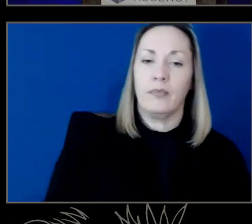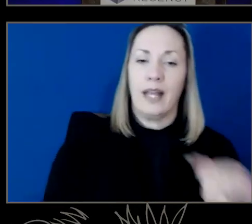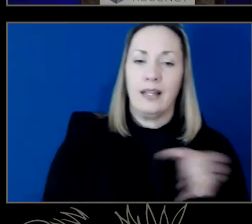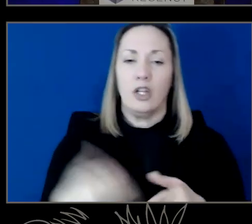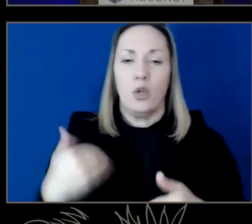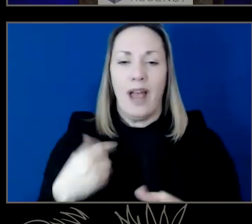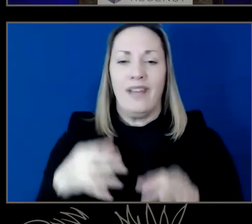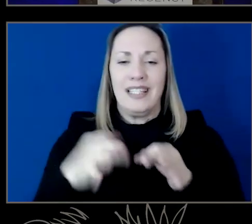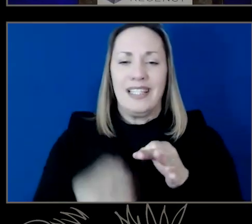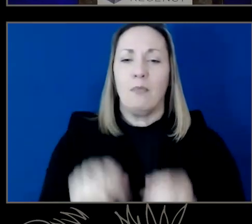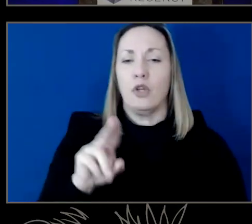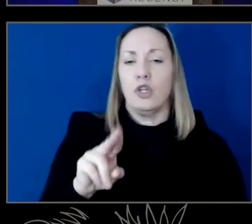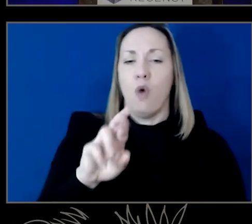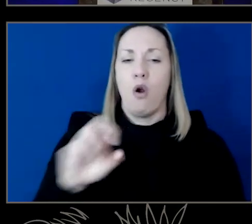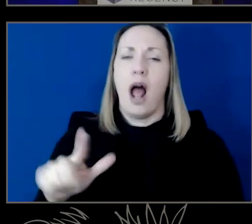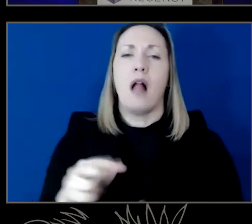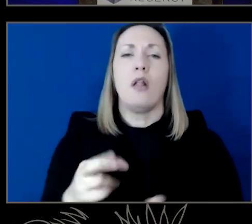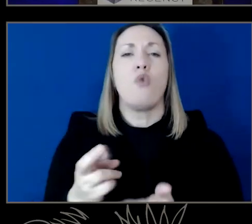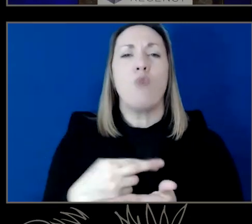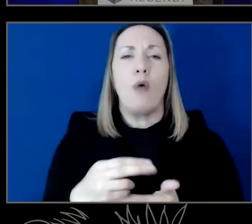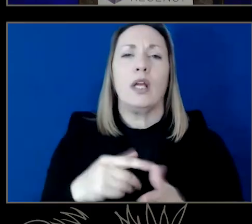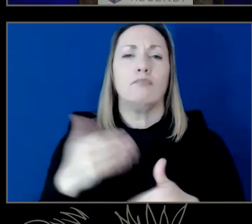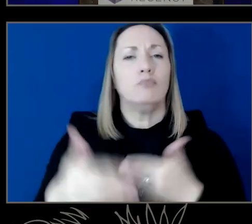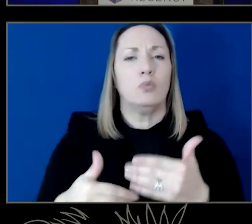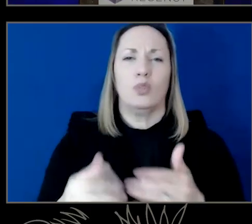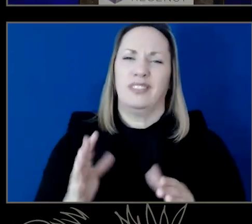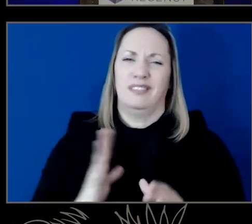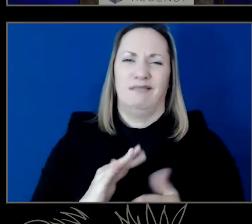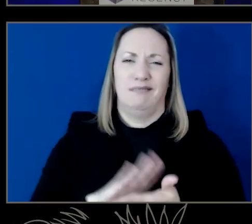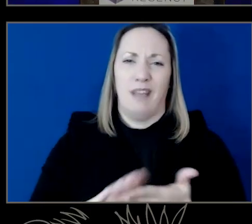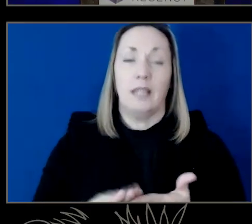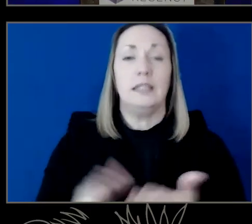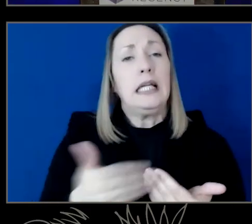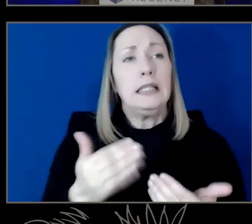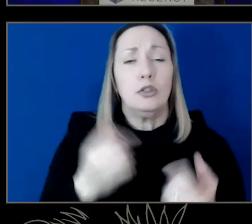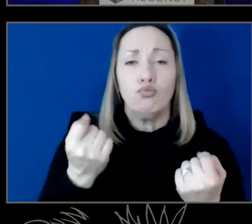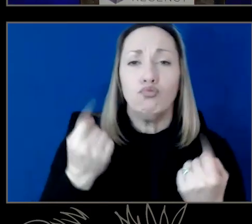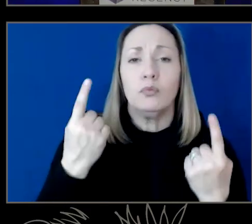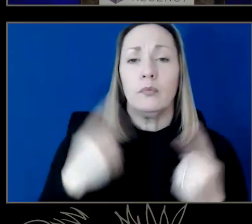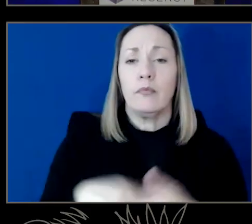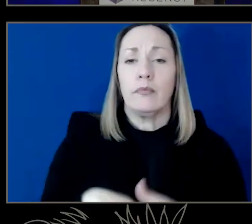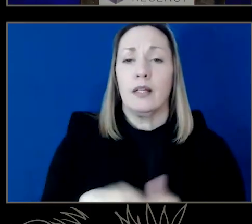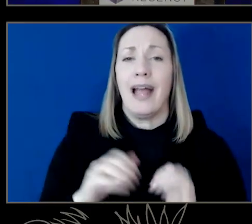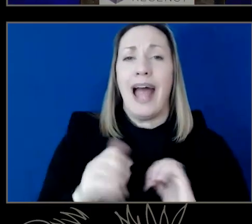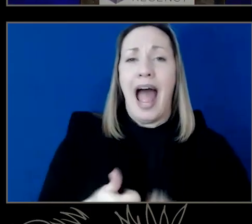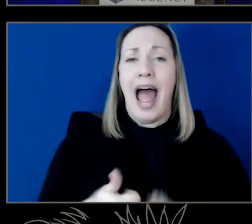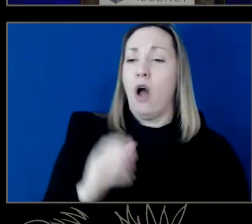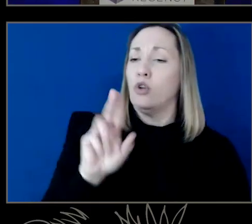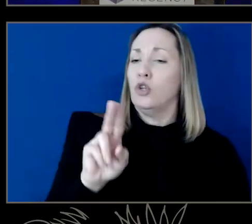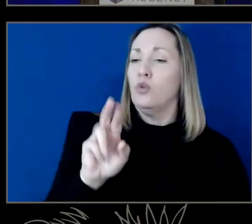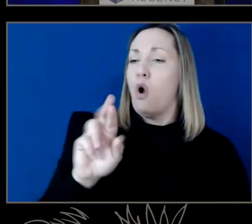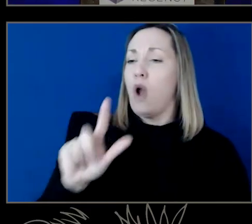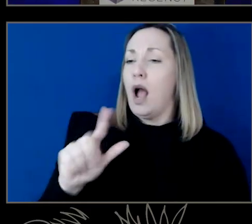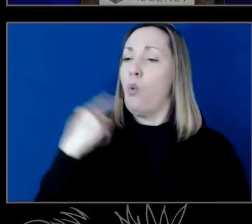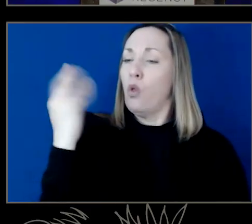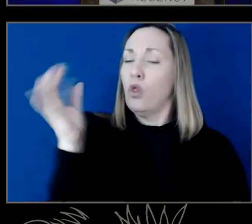so that's nice. You have this relationship between the two, and so it's really easy to understand how your URL is going to look from your file